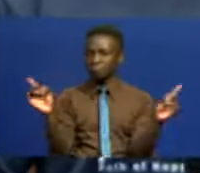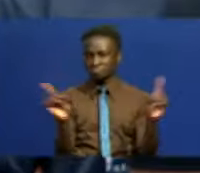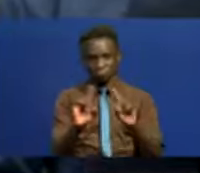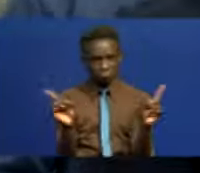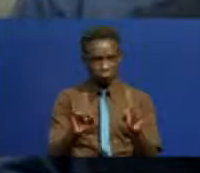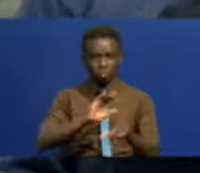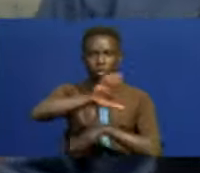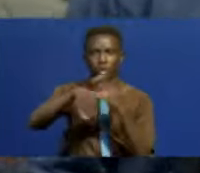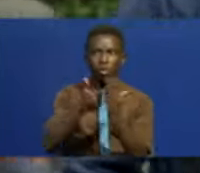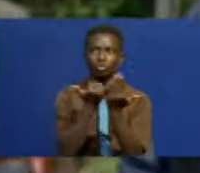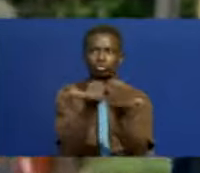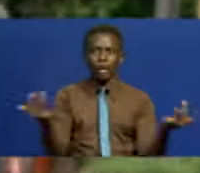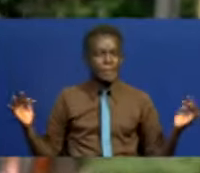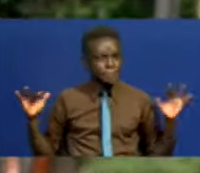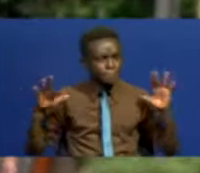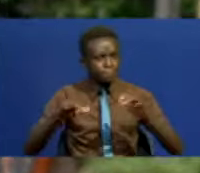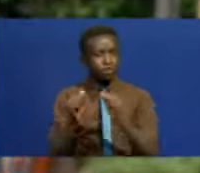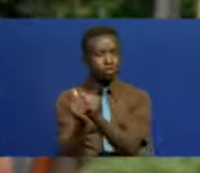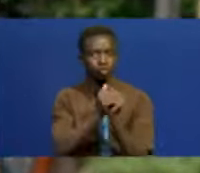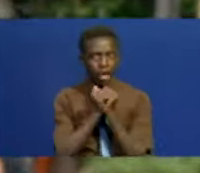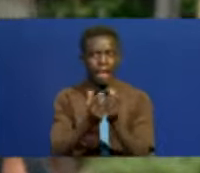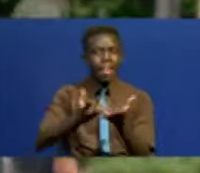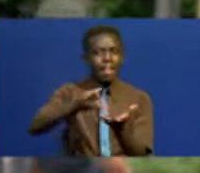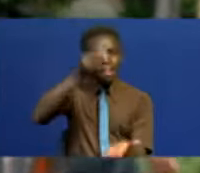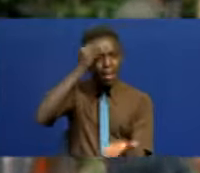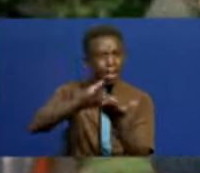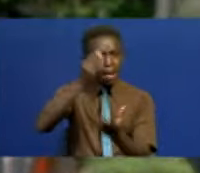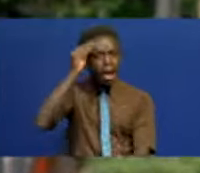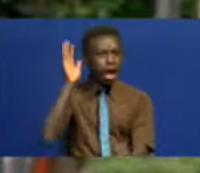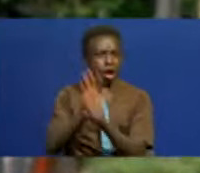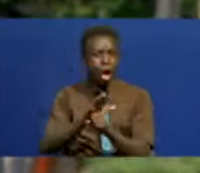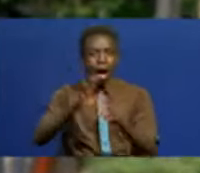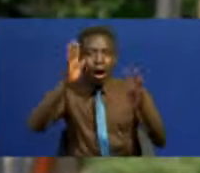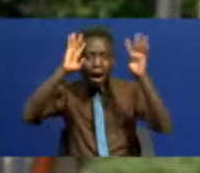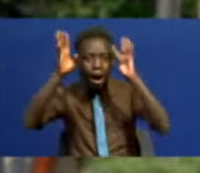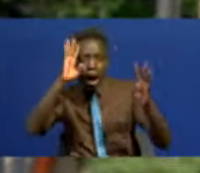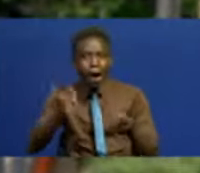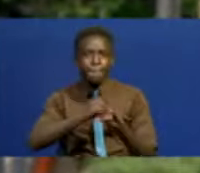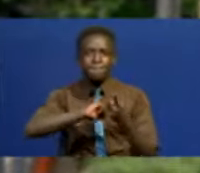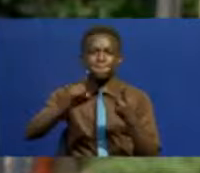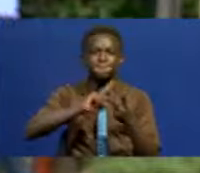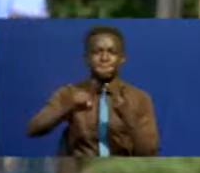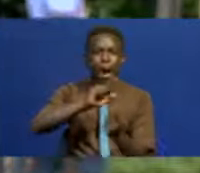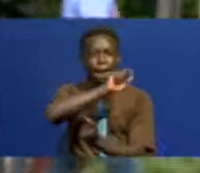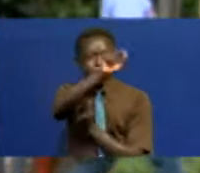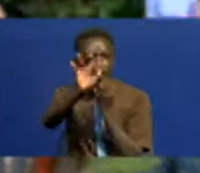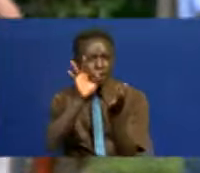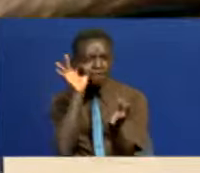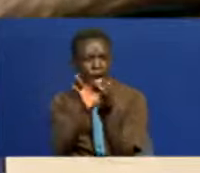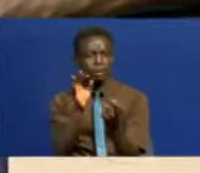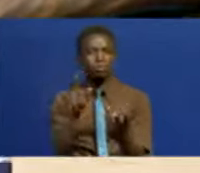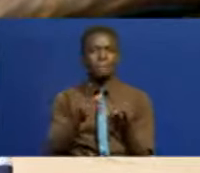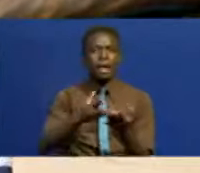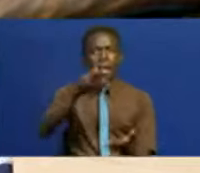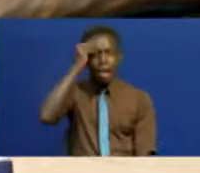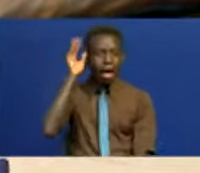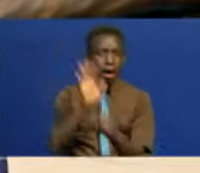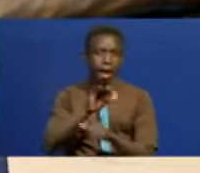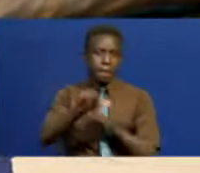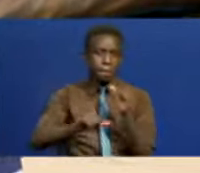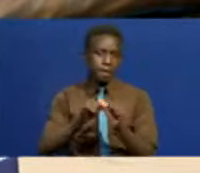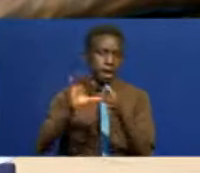together. Here we learn a lot. We learn creativity, accuracy. We learn about so much about our culture. Diwali